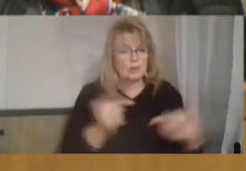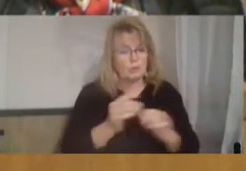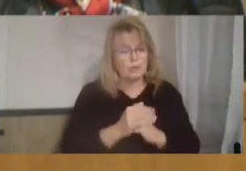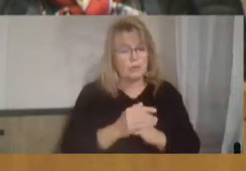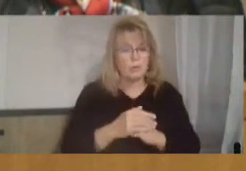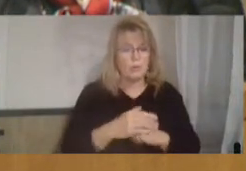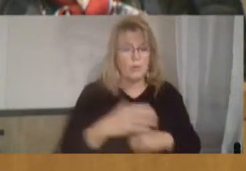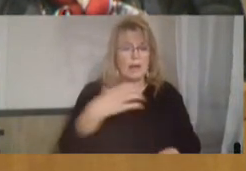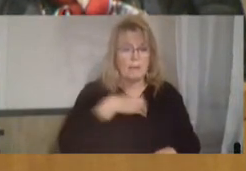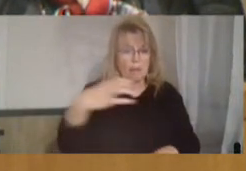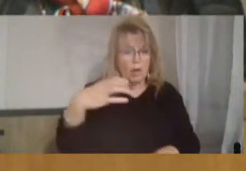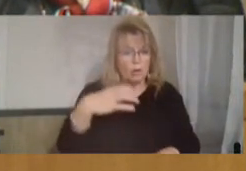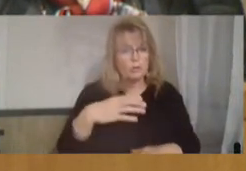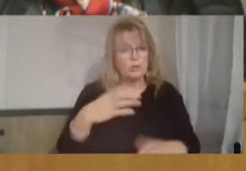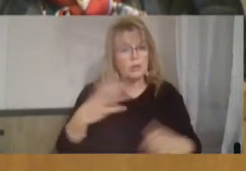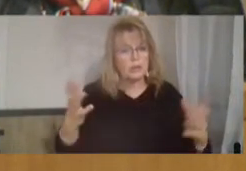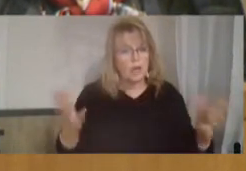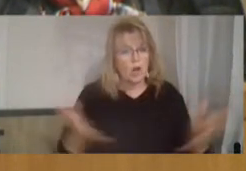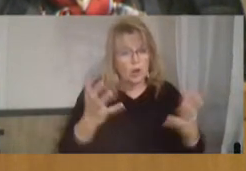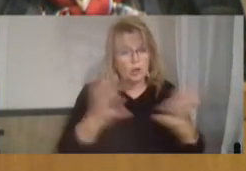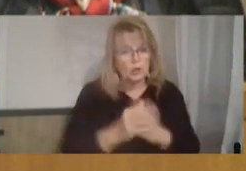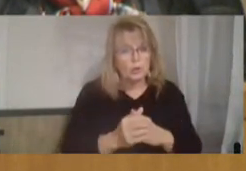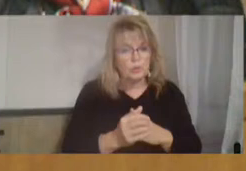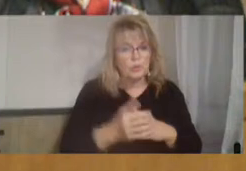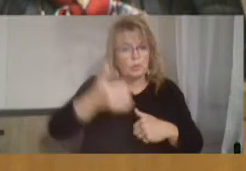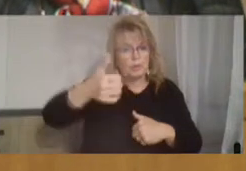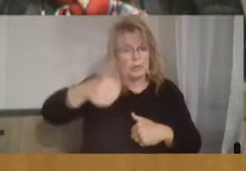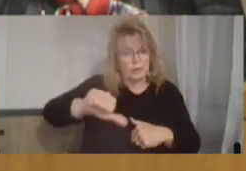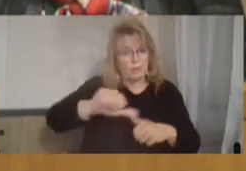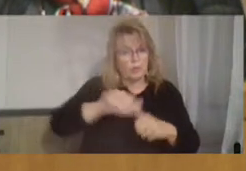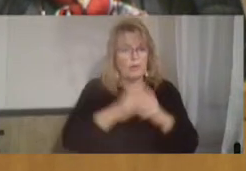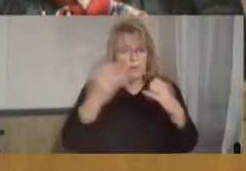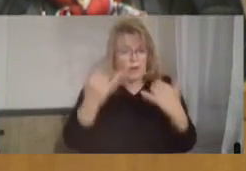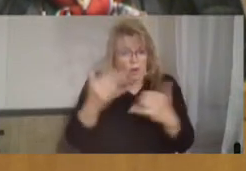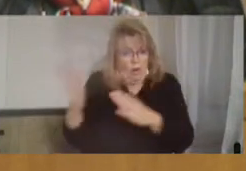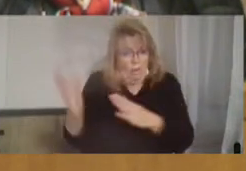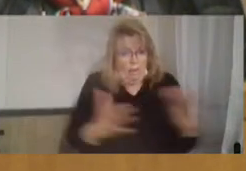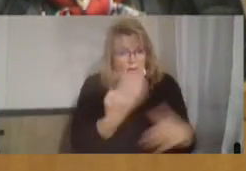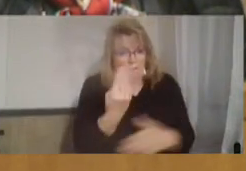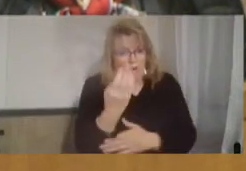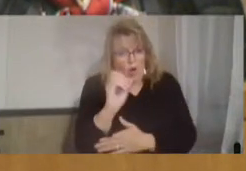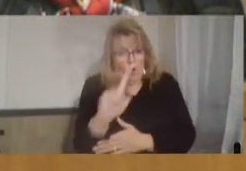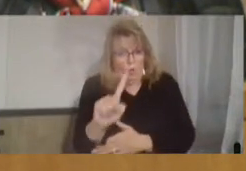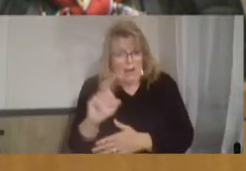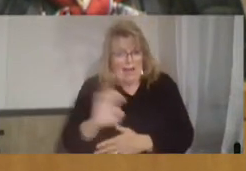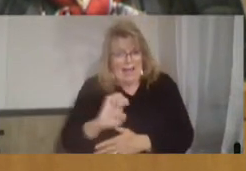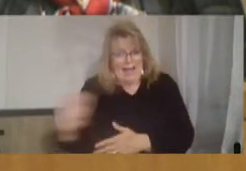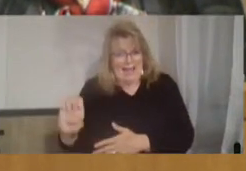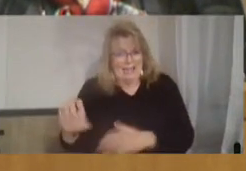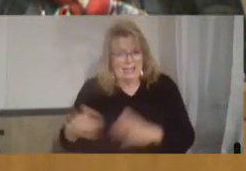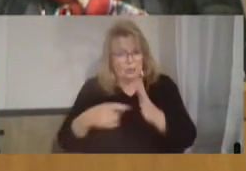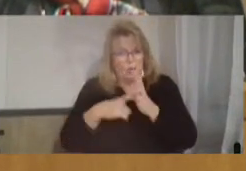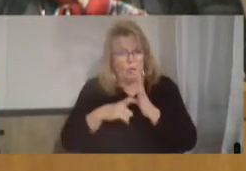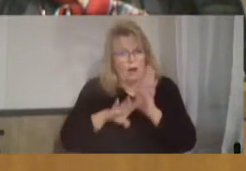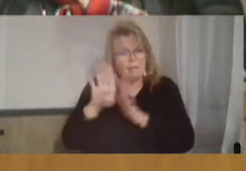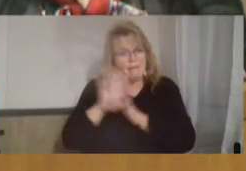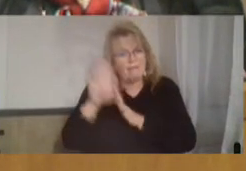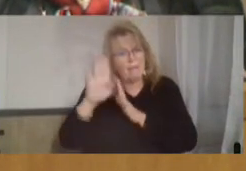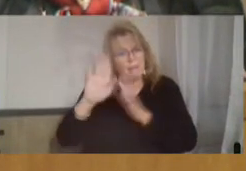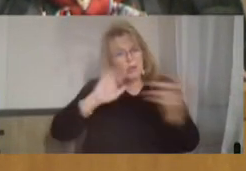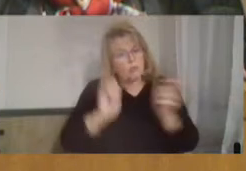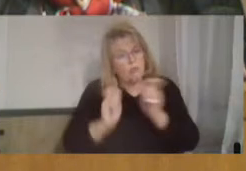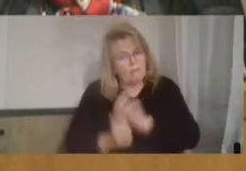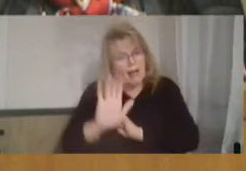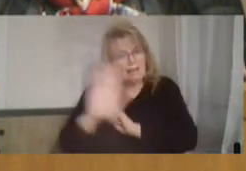you to disapprove of the current plan for 1401 East and instead require the developers to revise their plan as